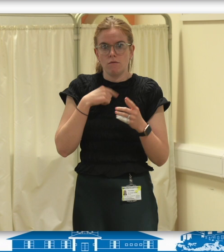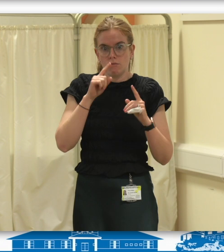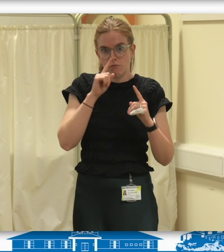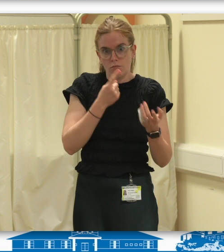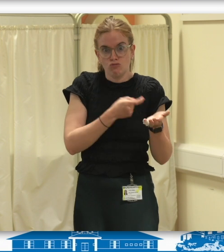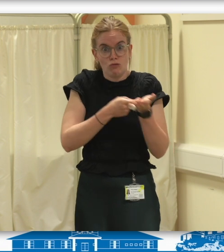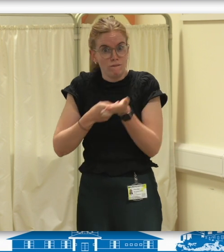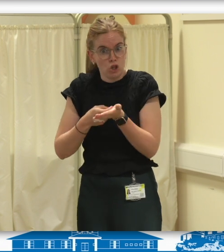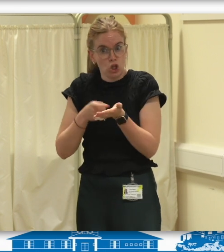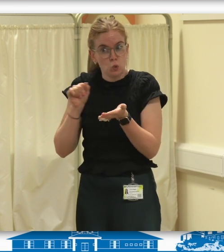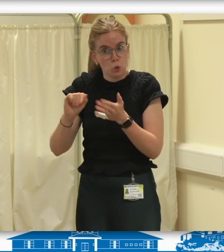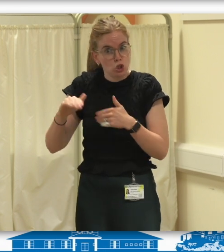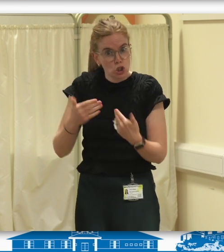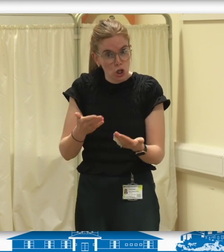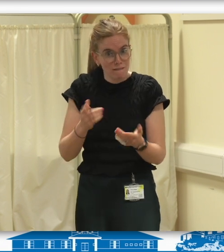I'd probably say refer then.